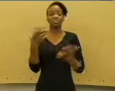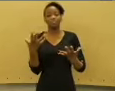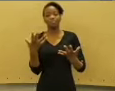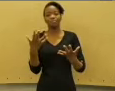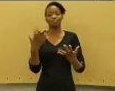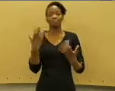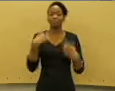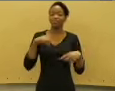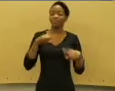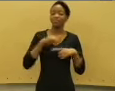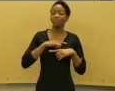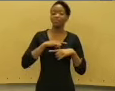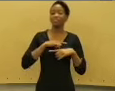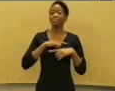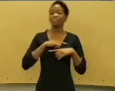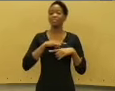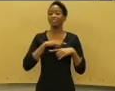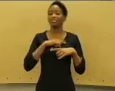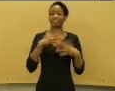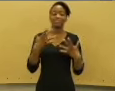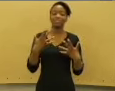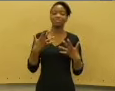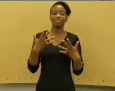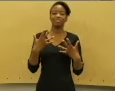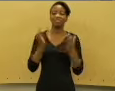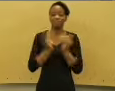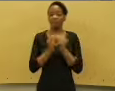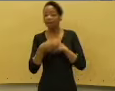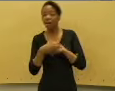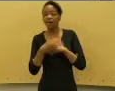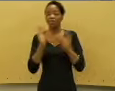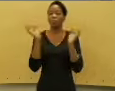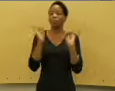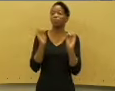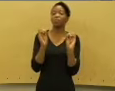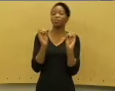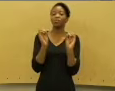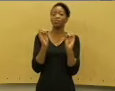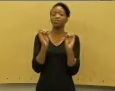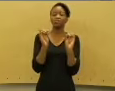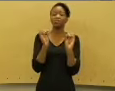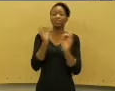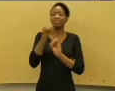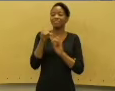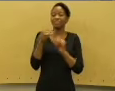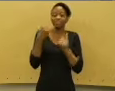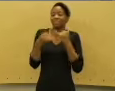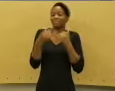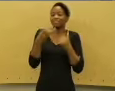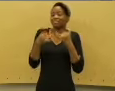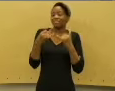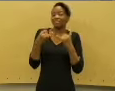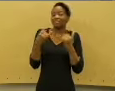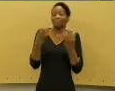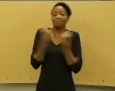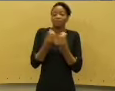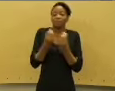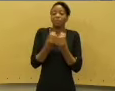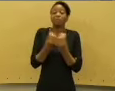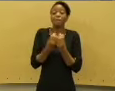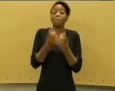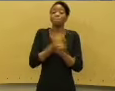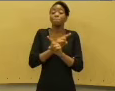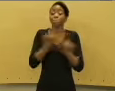we put it in everything. I mean, you can't even meme anything without it being turned into a sexual thing. But the moment you